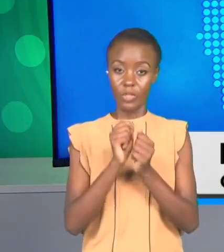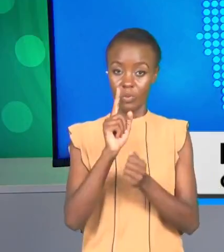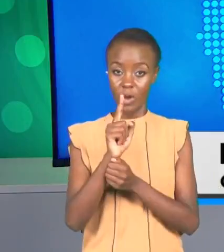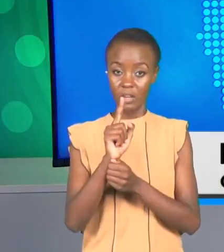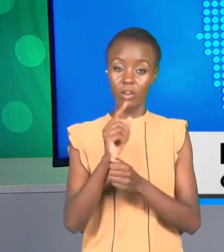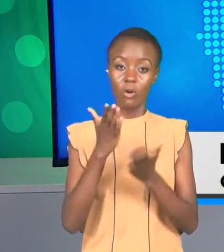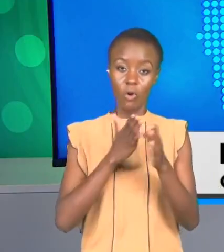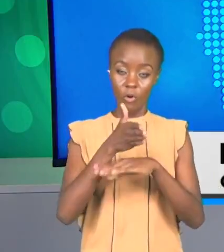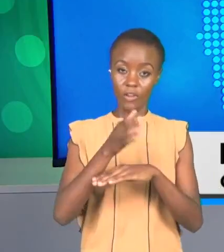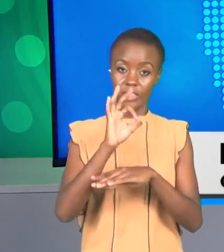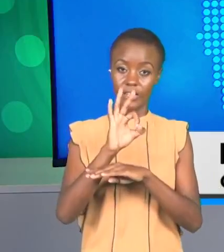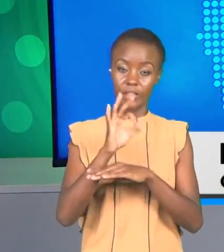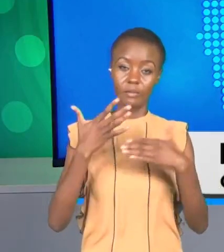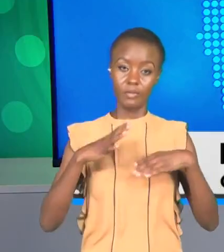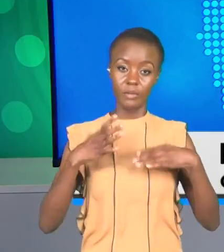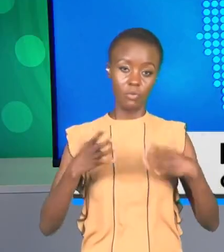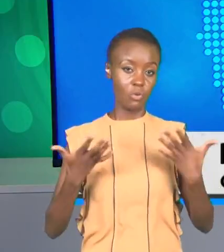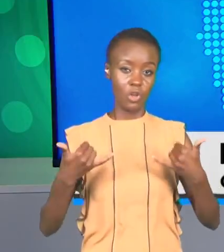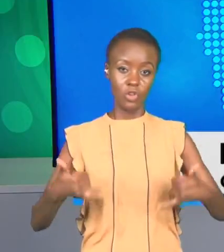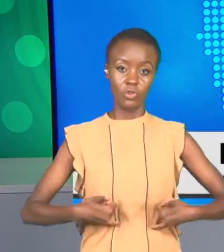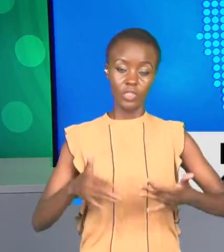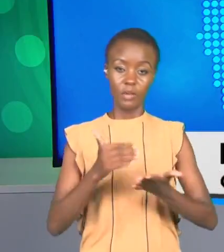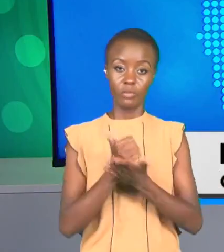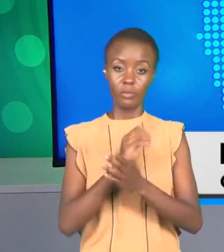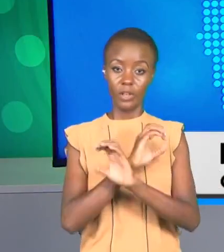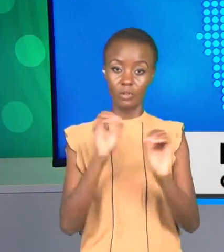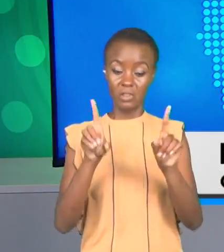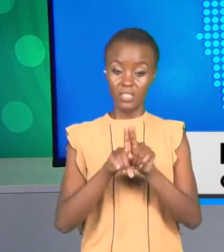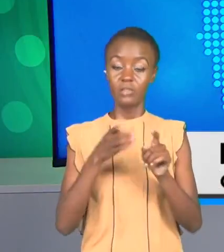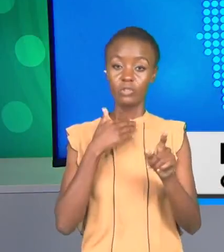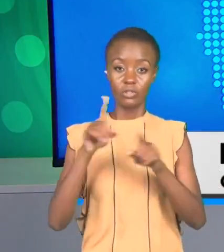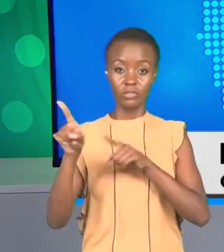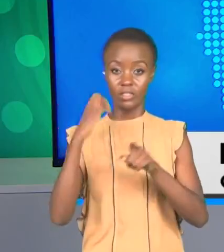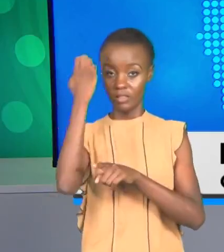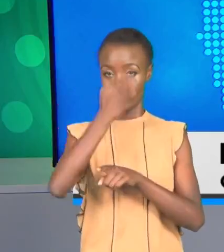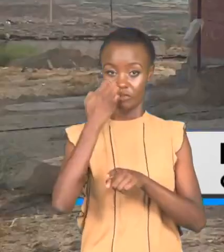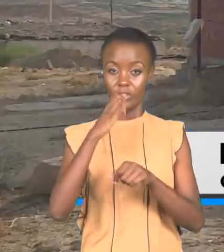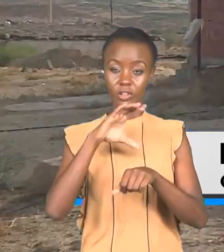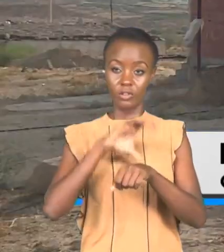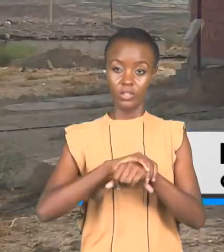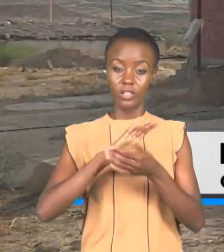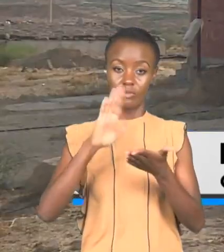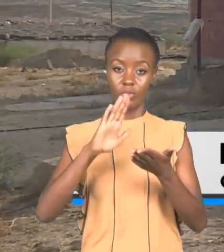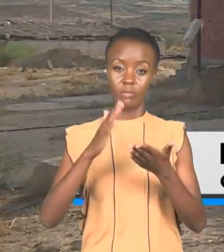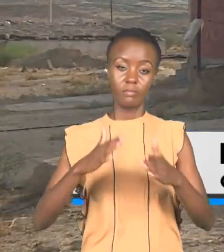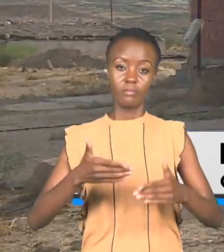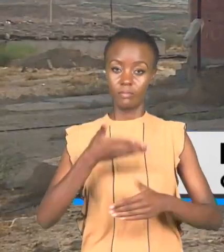unemployed. Many dream of traveling to Europe to find a job and improve their standards of living.